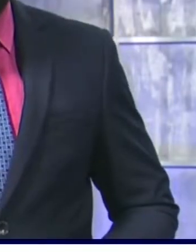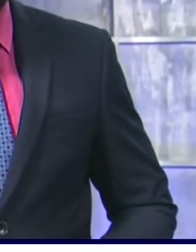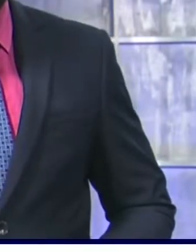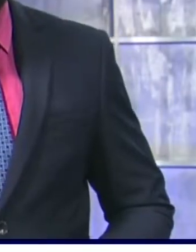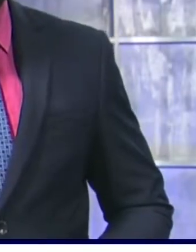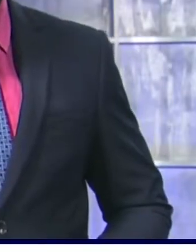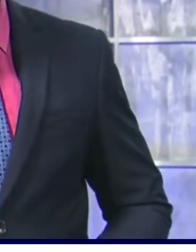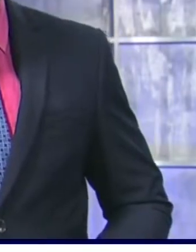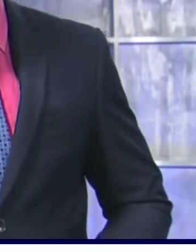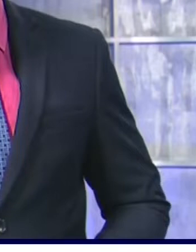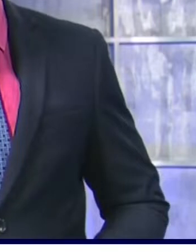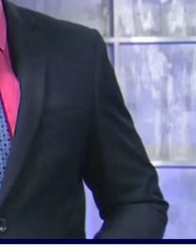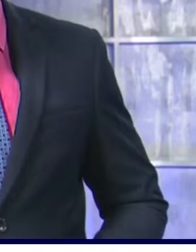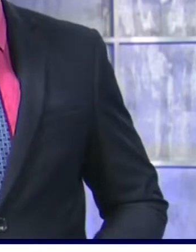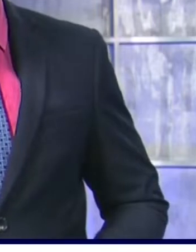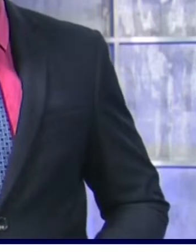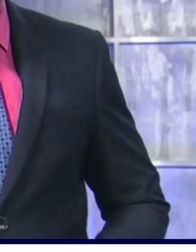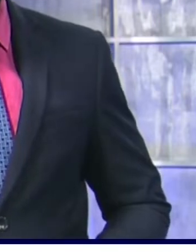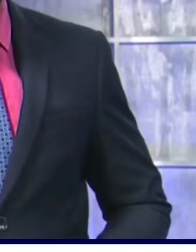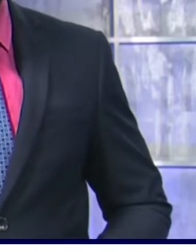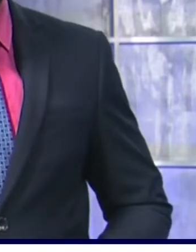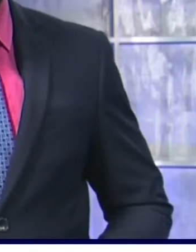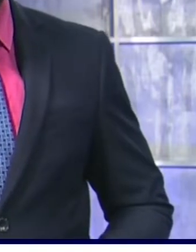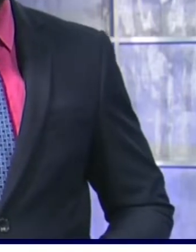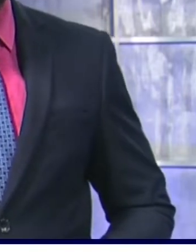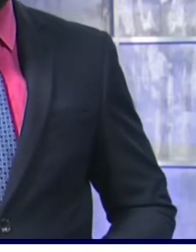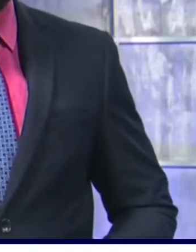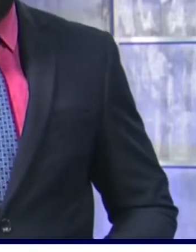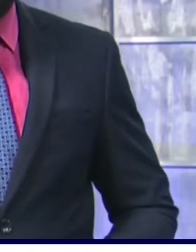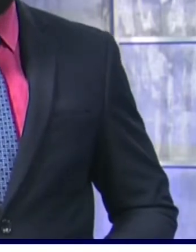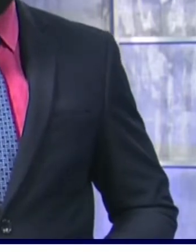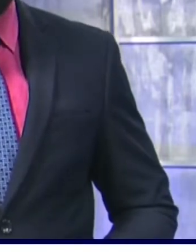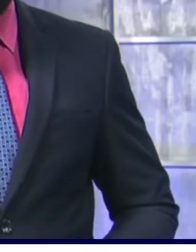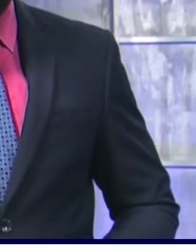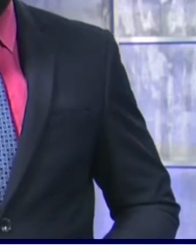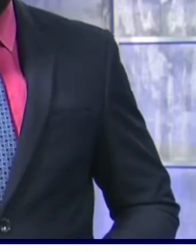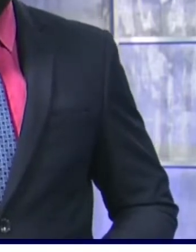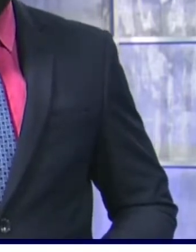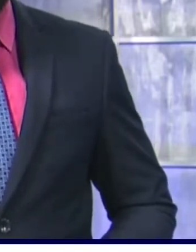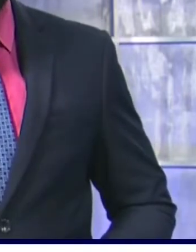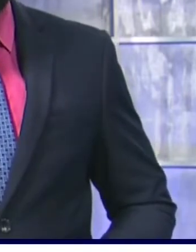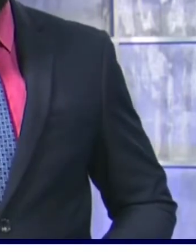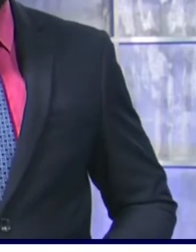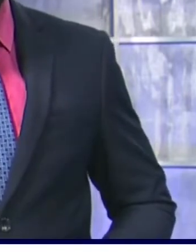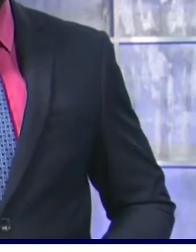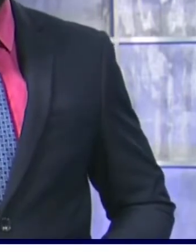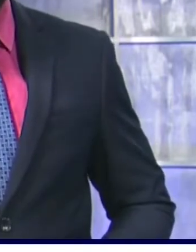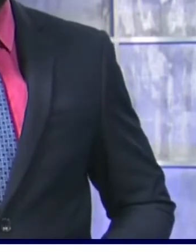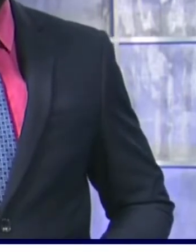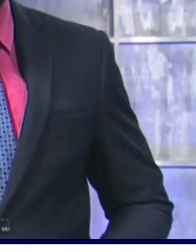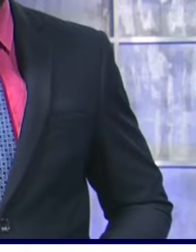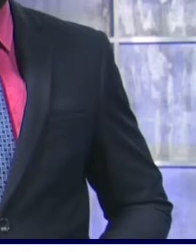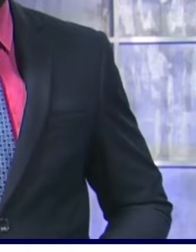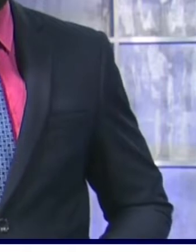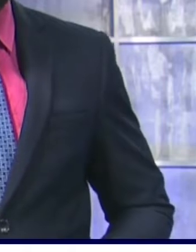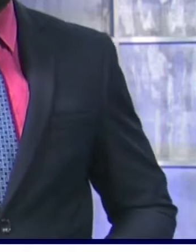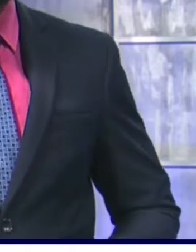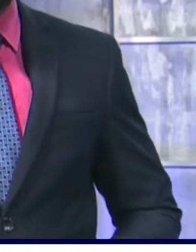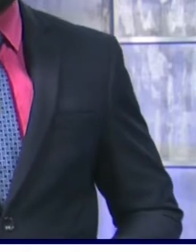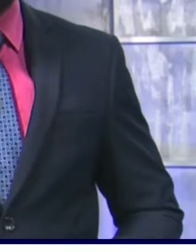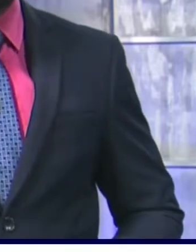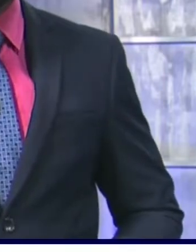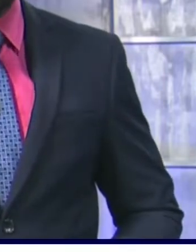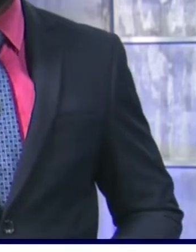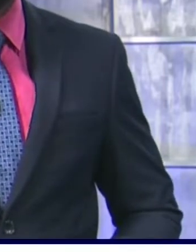Making headlines tonight. More jobs as petroleum company Rubis expands. The Prince's Trust International Team Program making